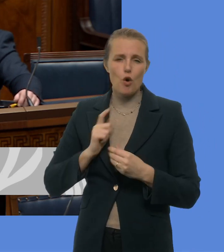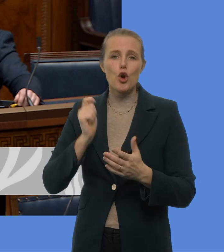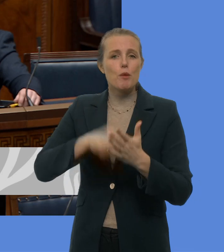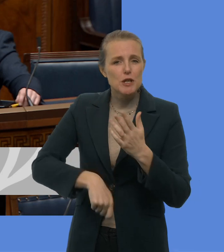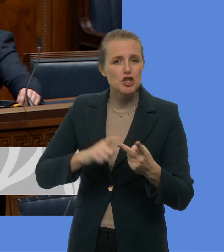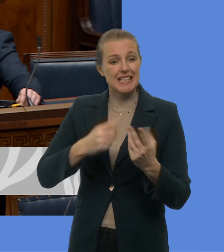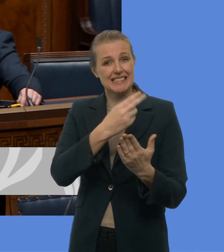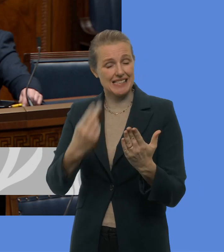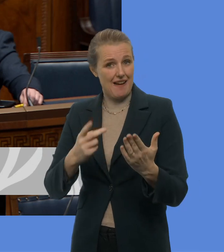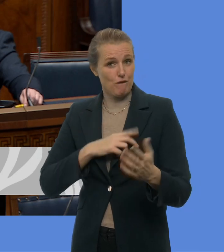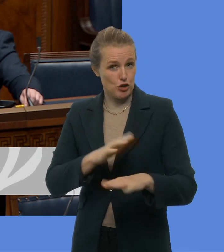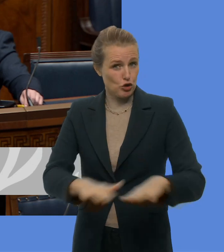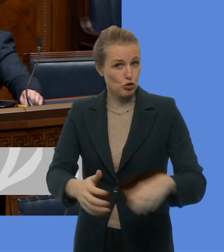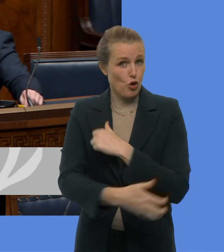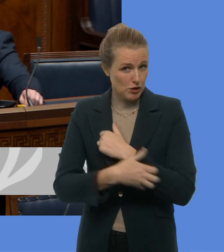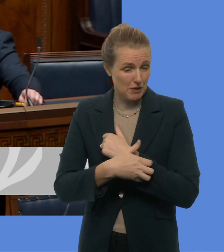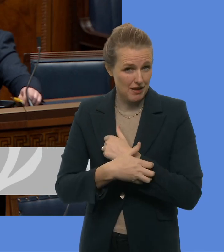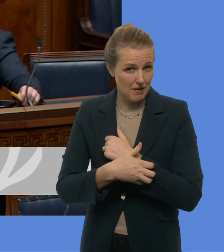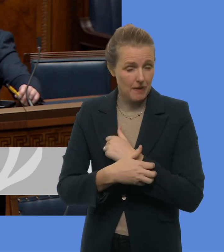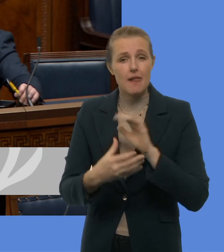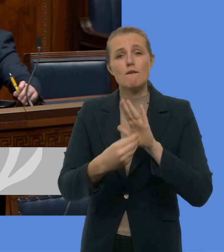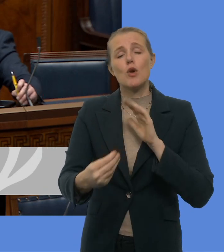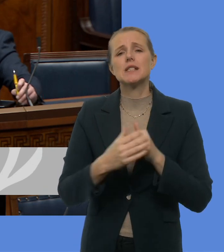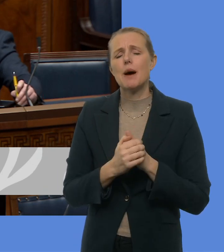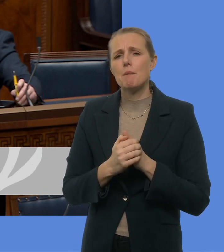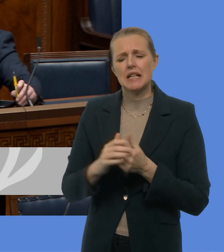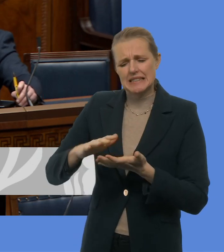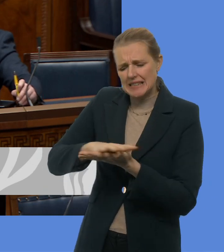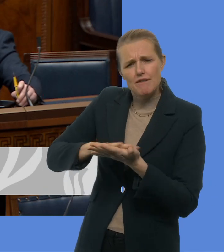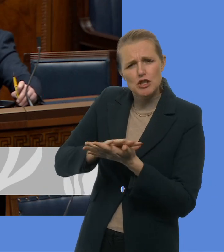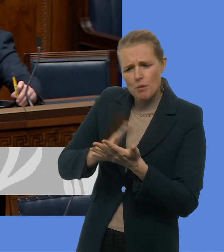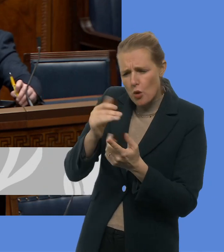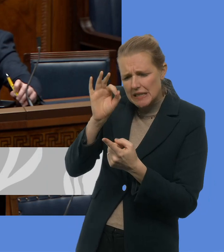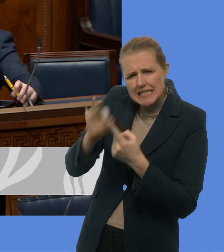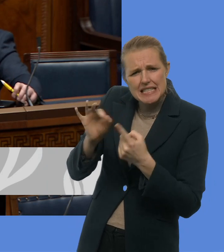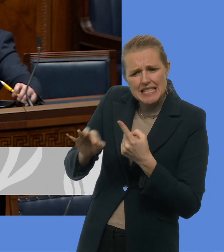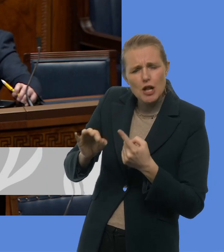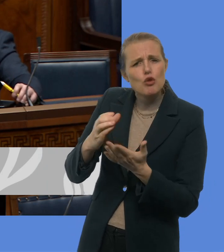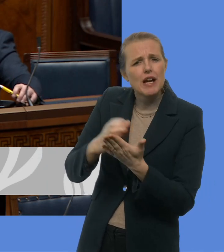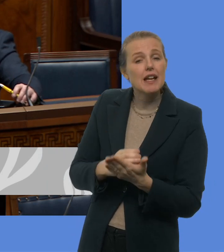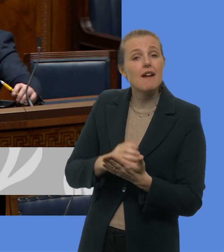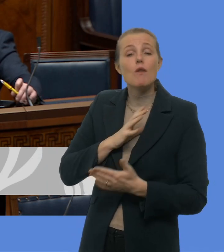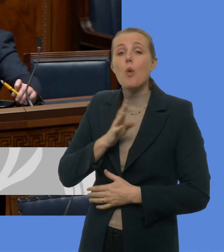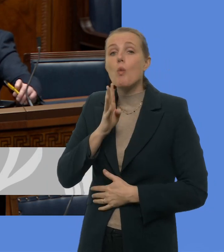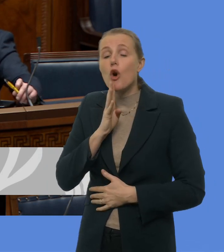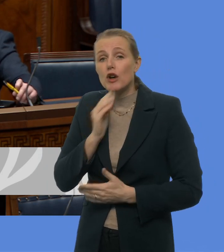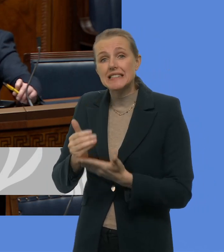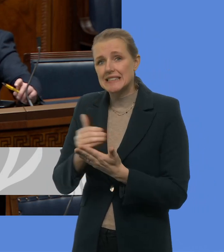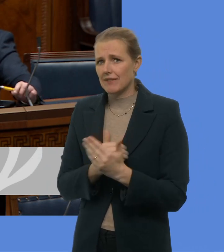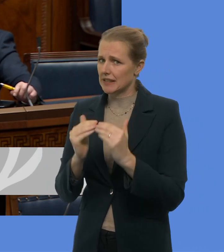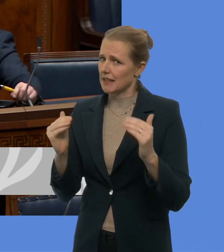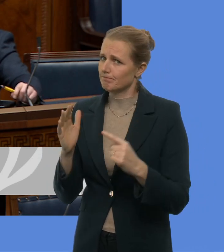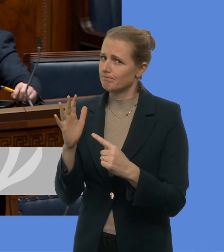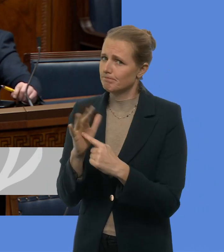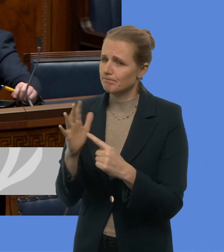be essential. And this has included the definition of more detailed criteria for the water safety standards. We'll also